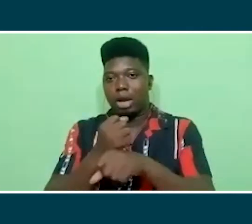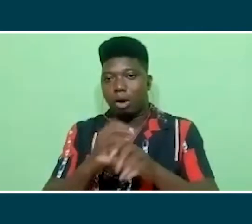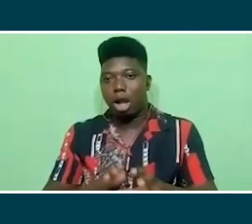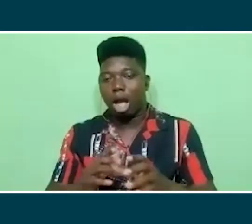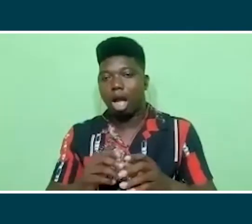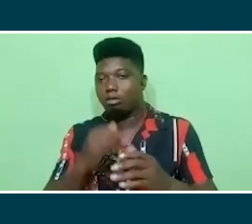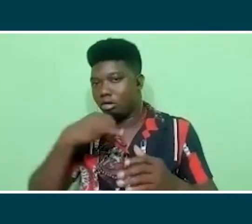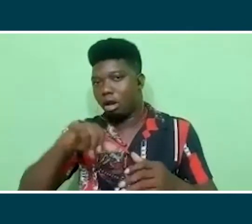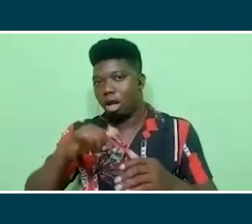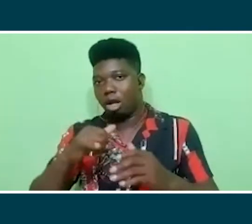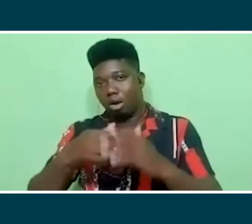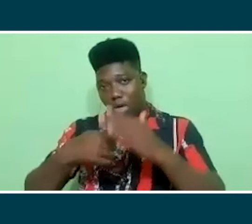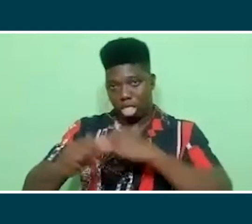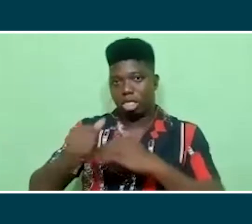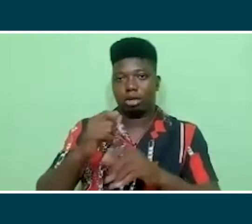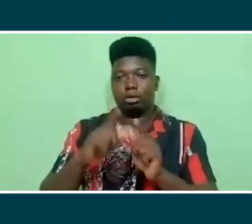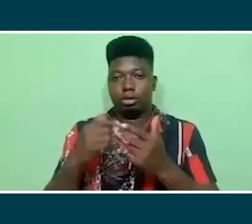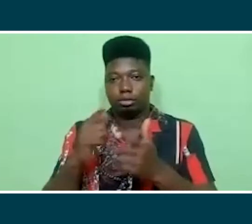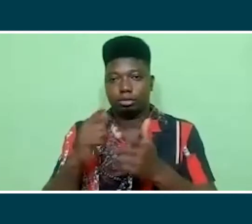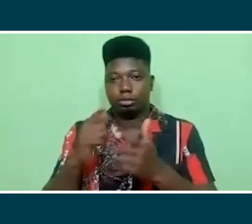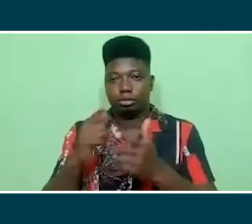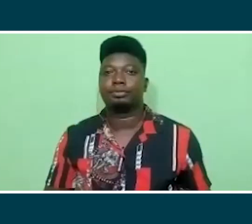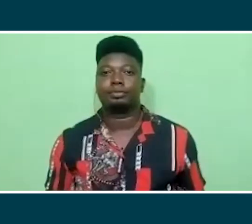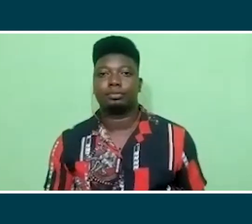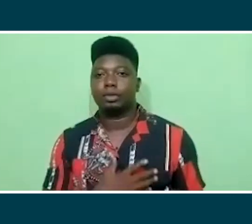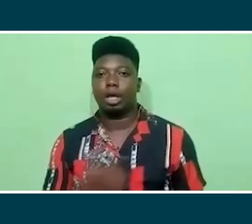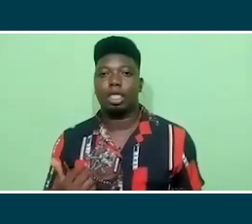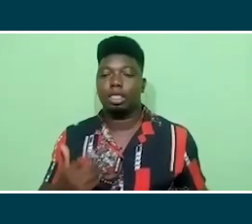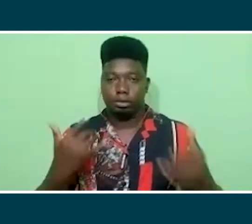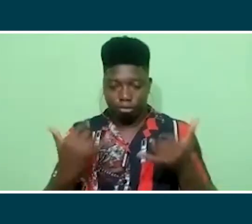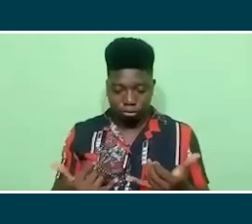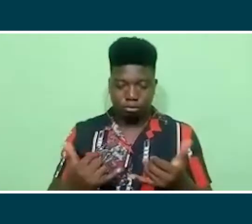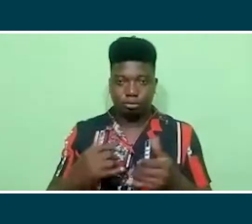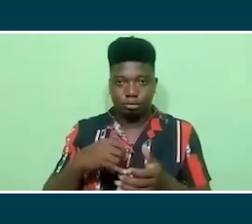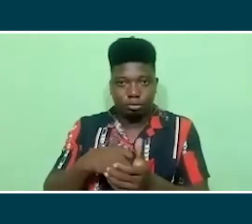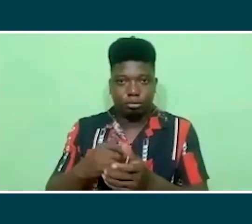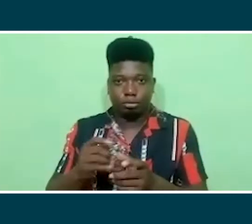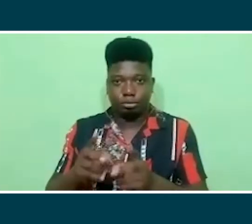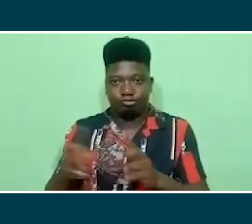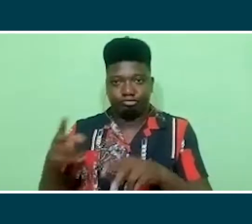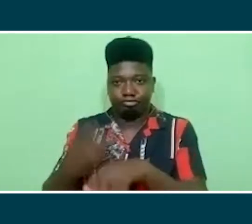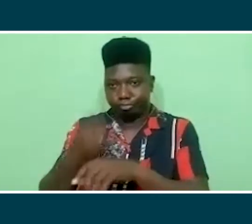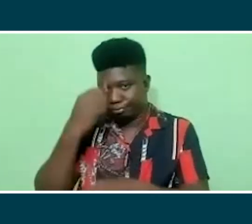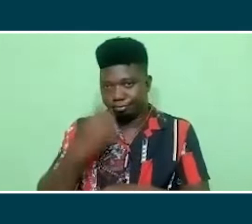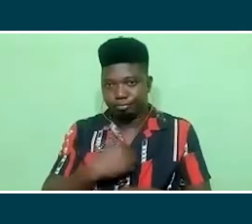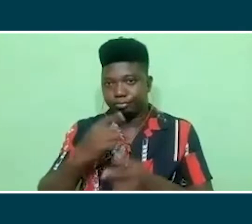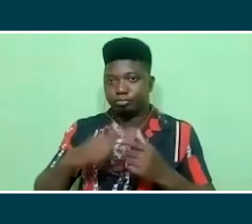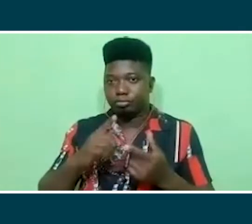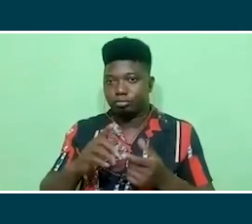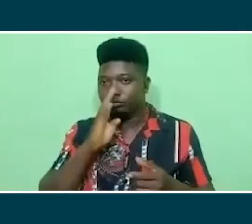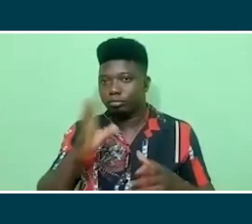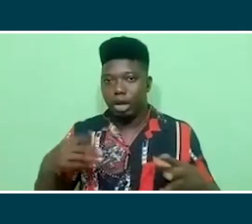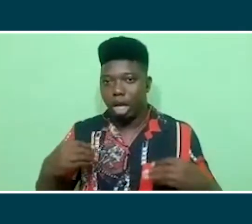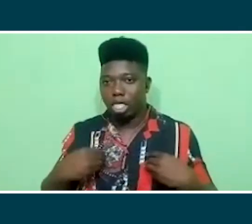did for my undergraduate. And now it was very difficult for me to be accepted in class and